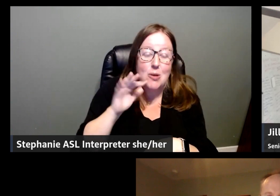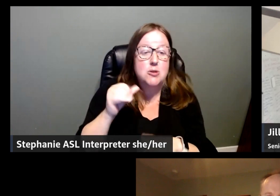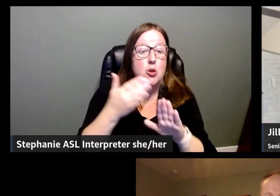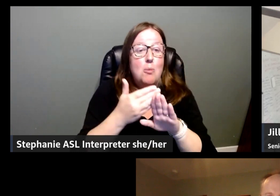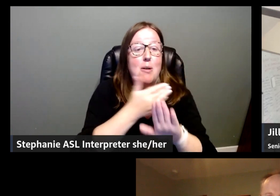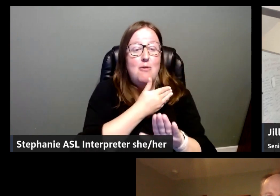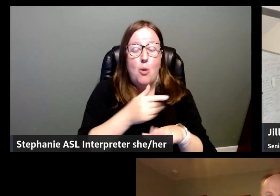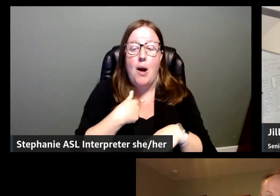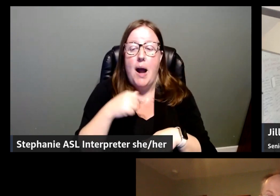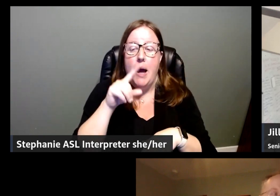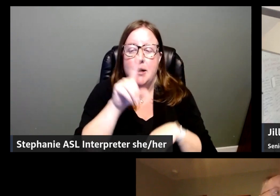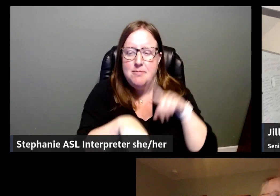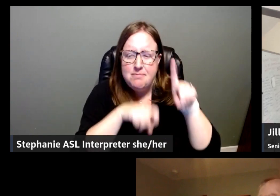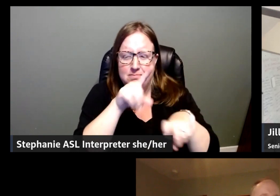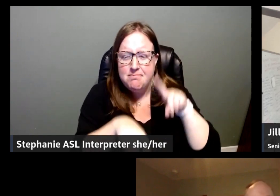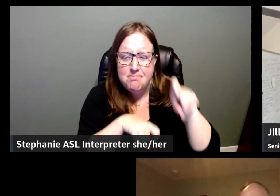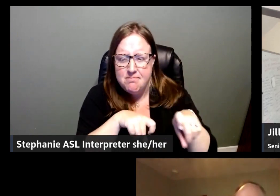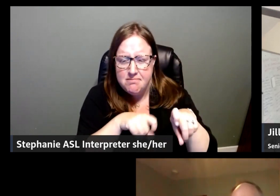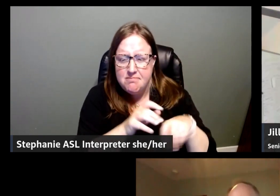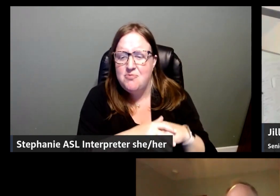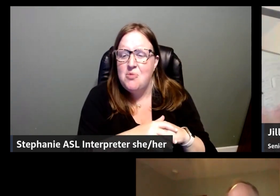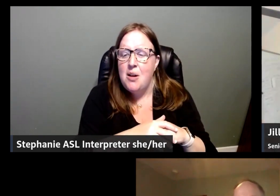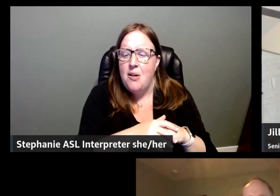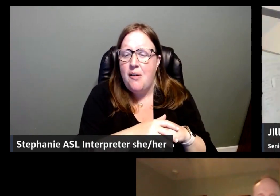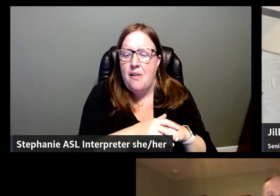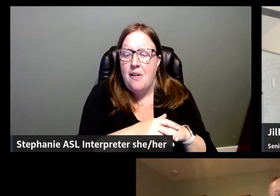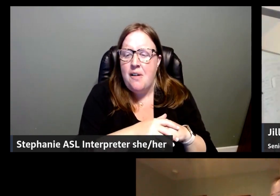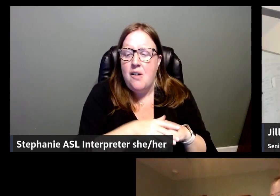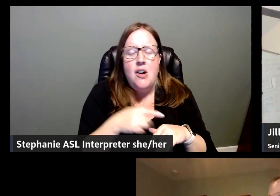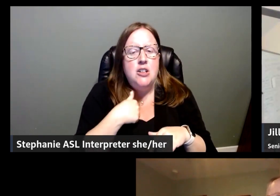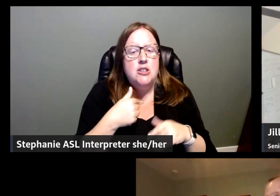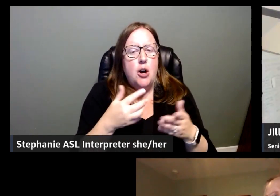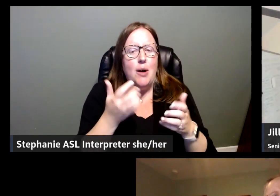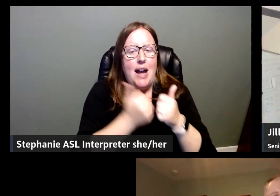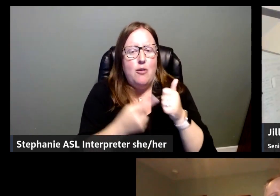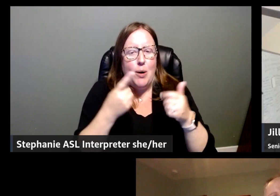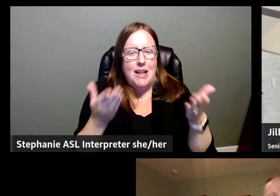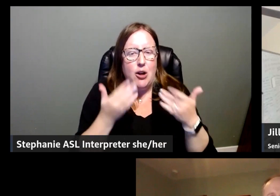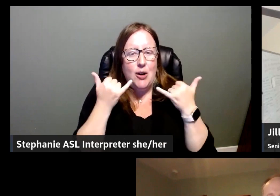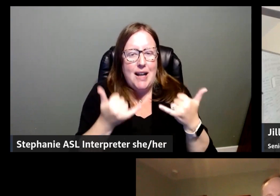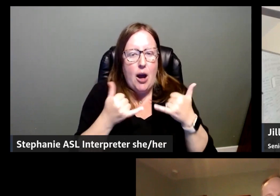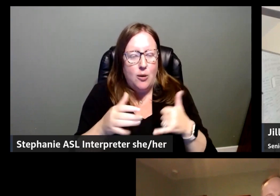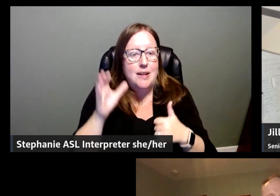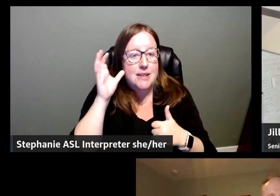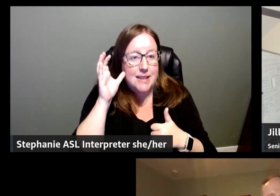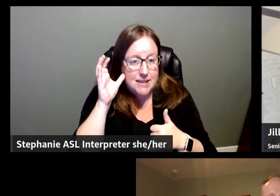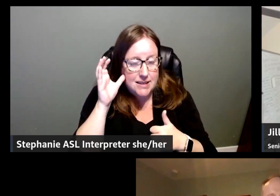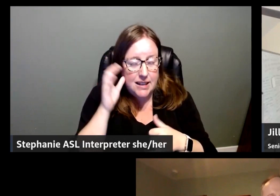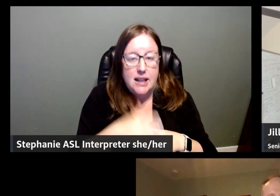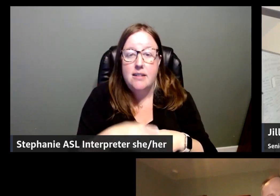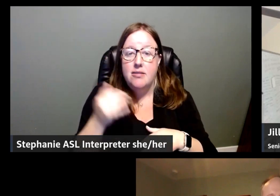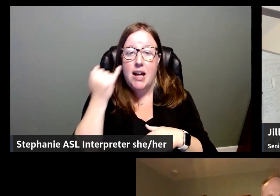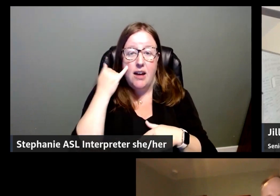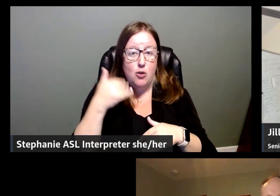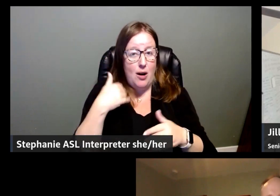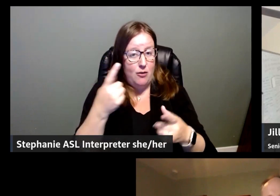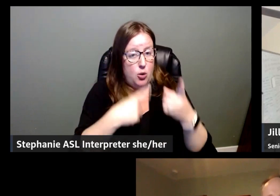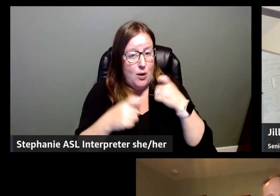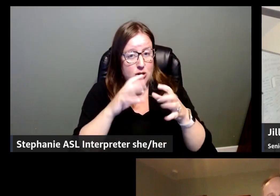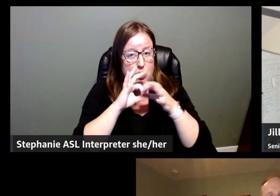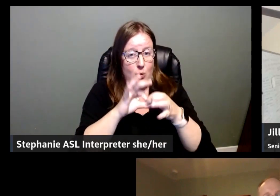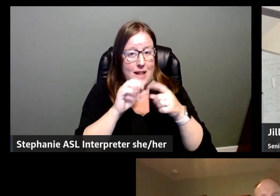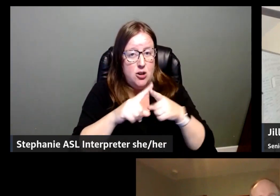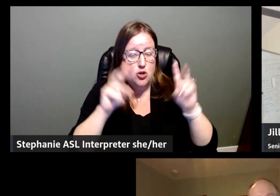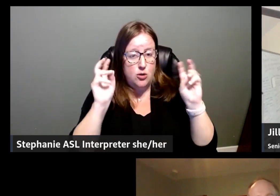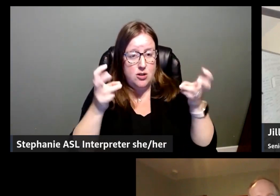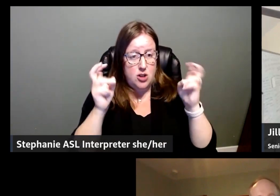Before I ask you some more questions, I just want to let everyone here know who's listening that if you have questions about the topic